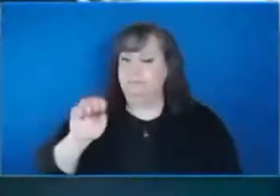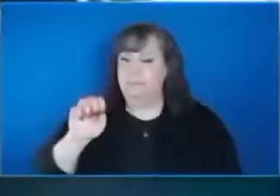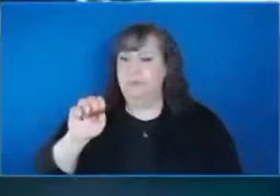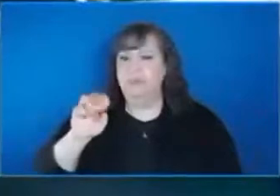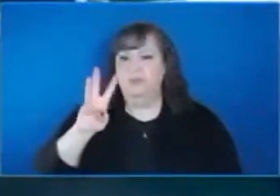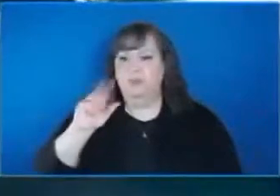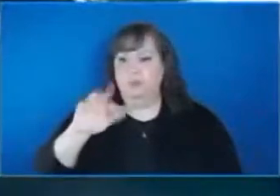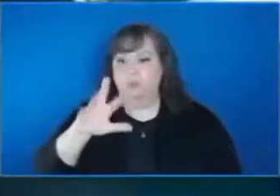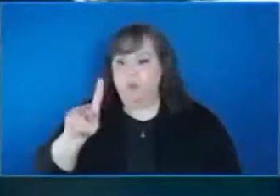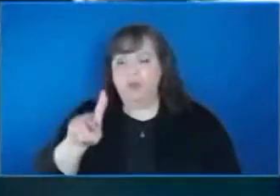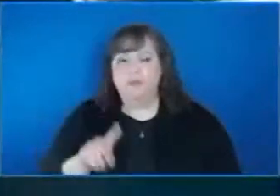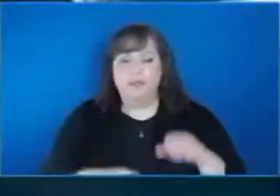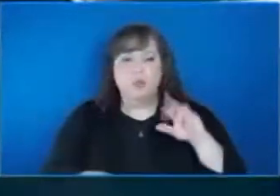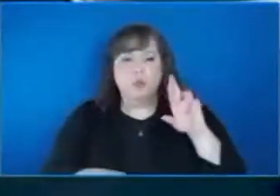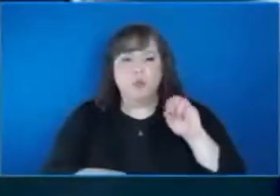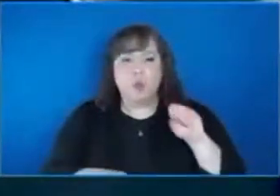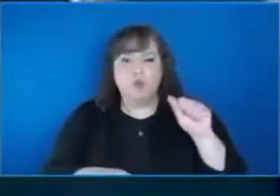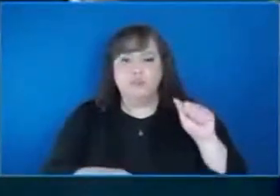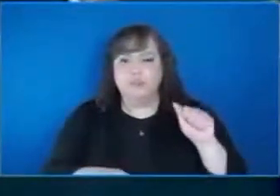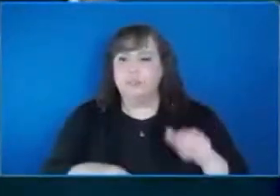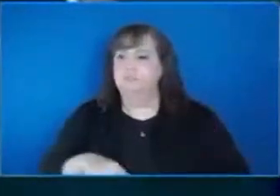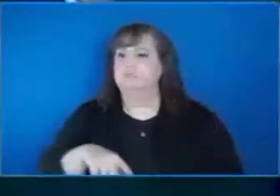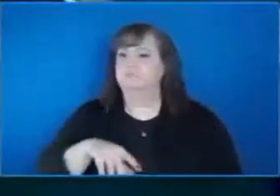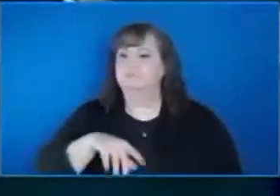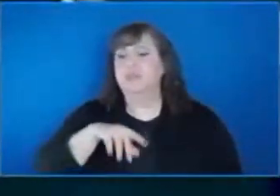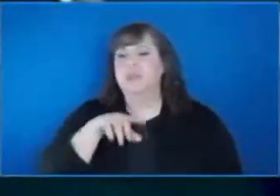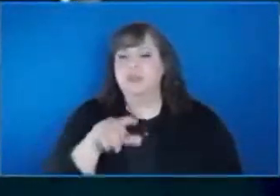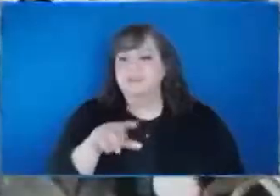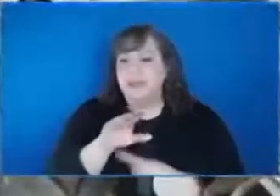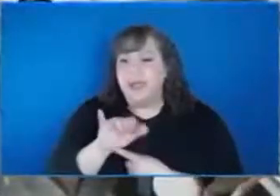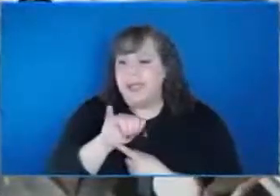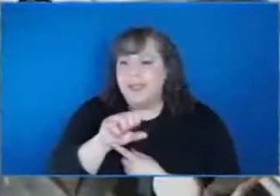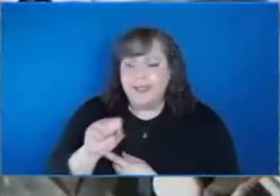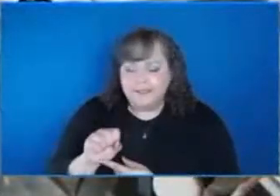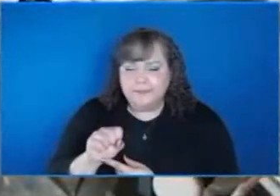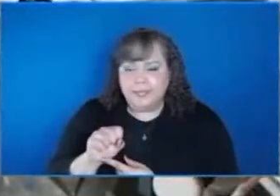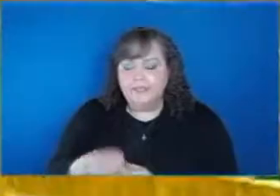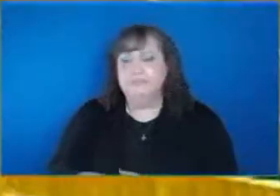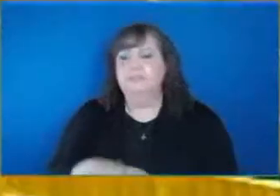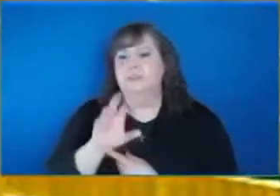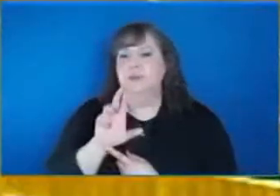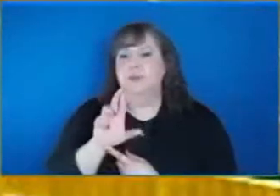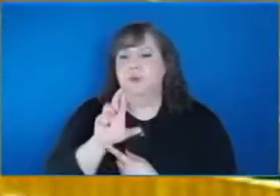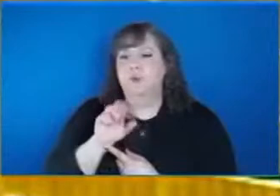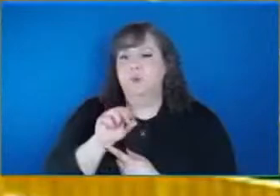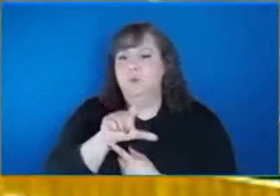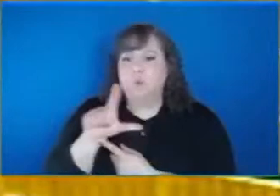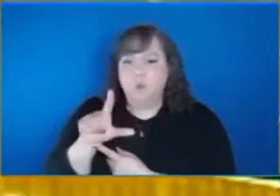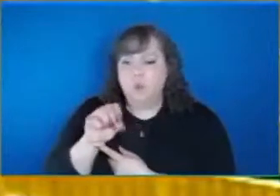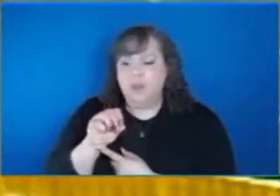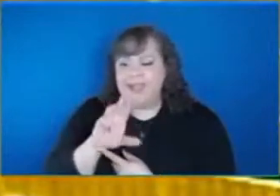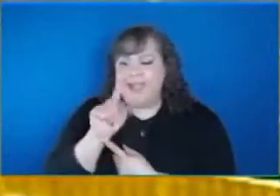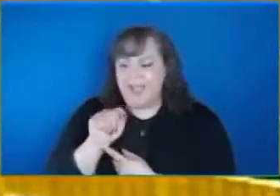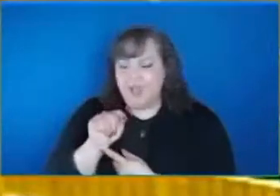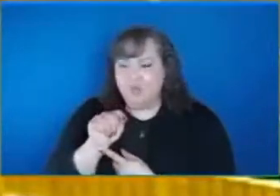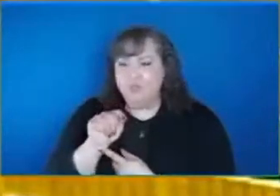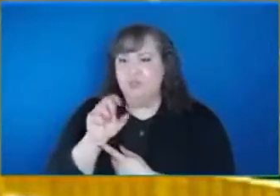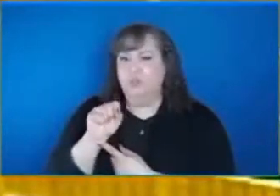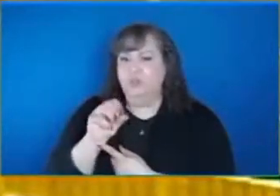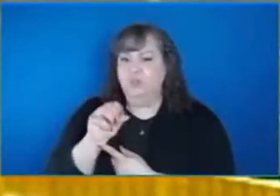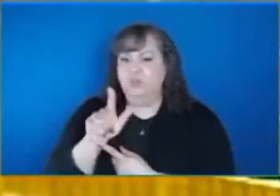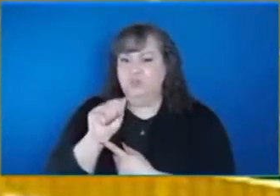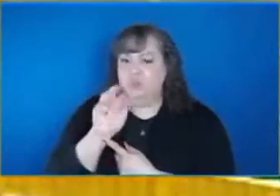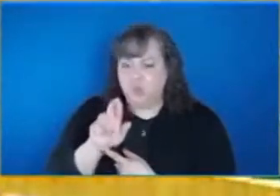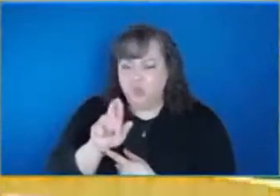for ISS Rollout Solar Arrays. So we got a chance to go outside and install the very first two of these new IROSAs, or